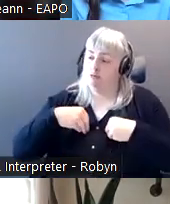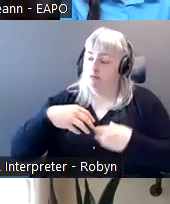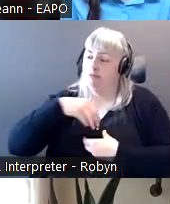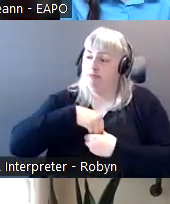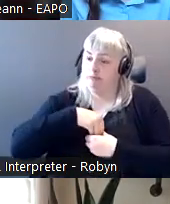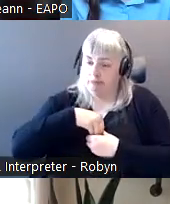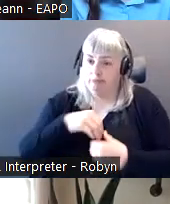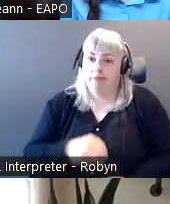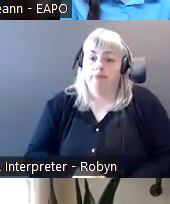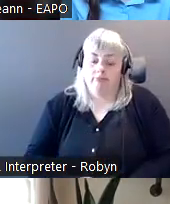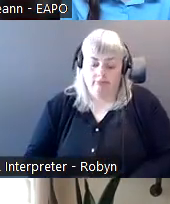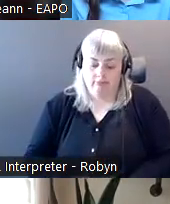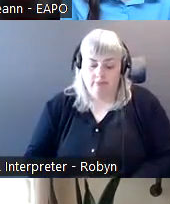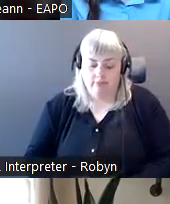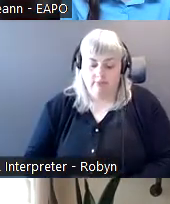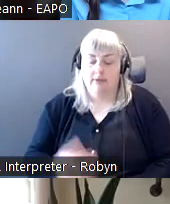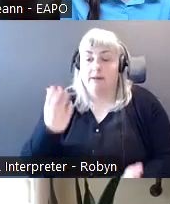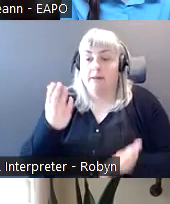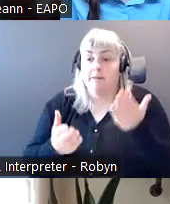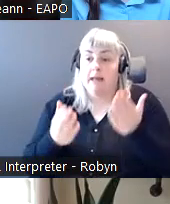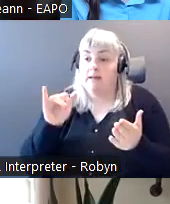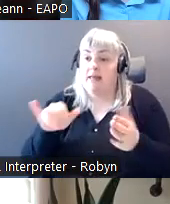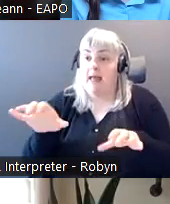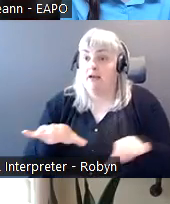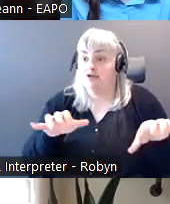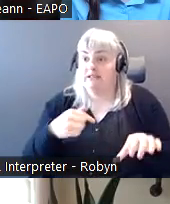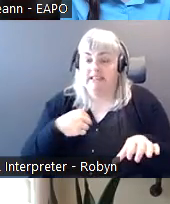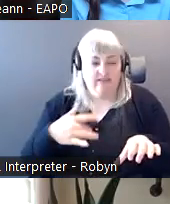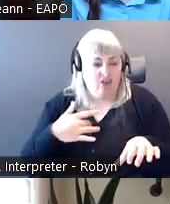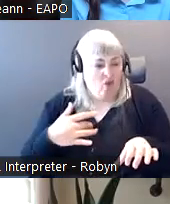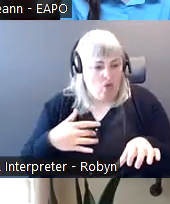maybe there's a relationship to that exercise that might